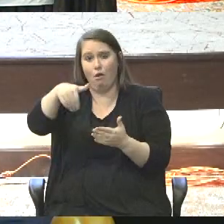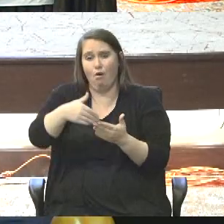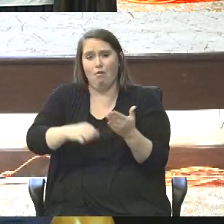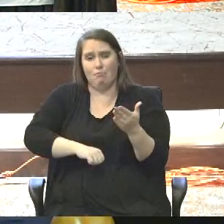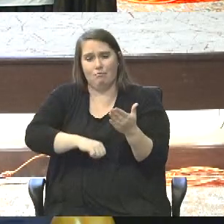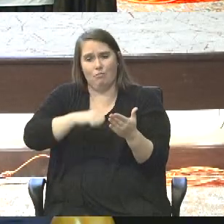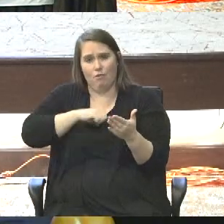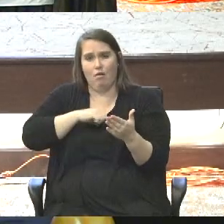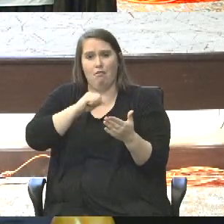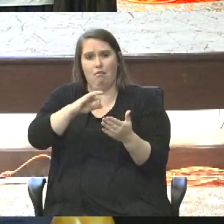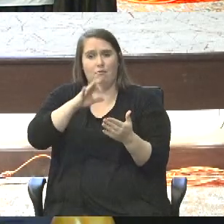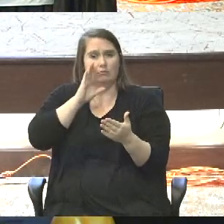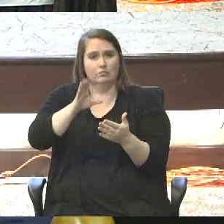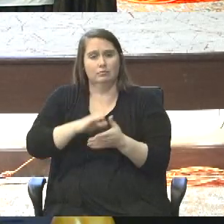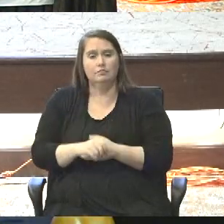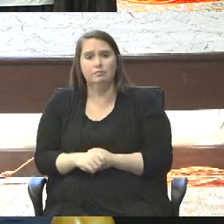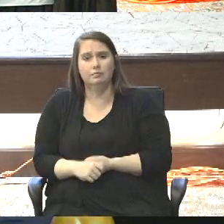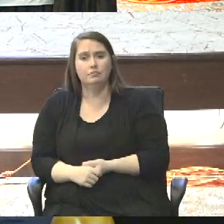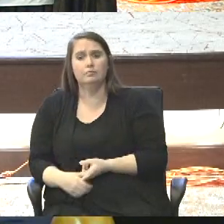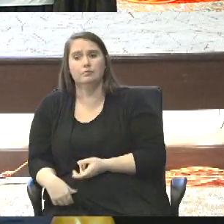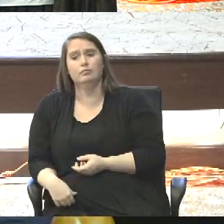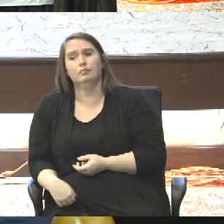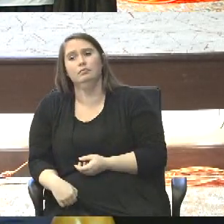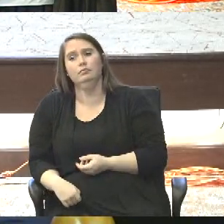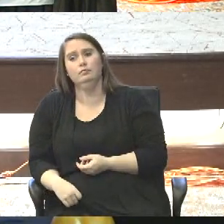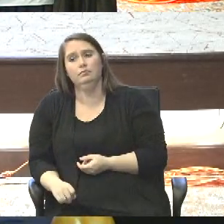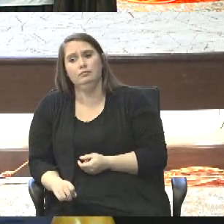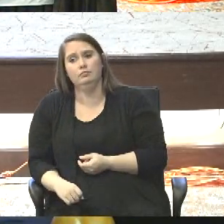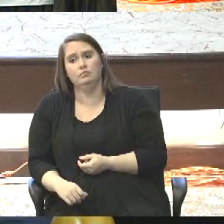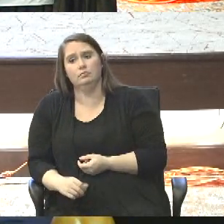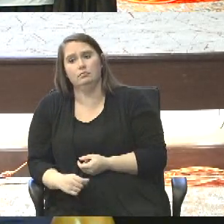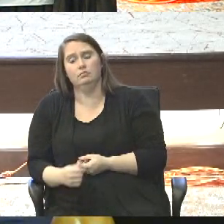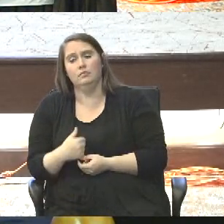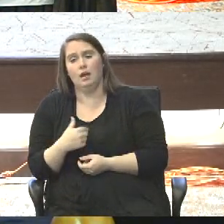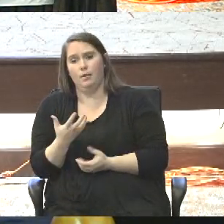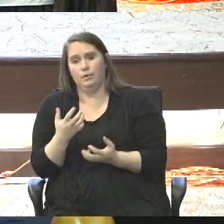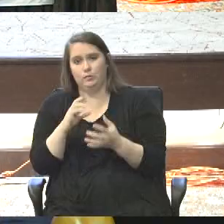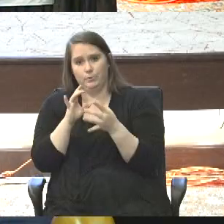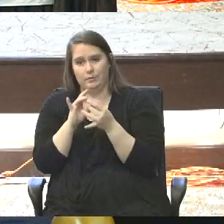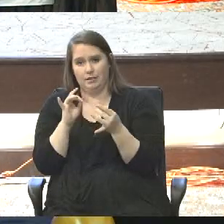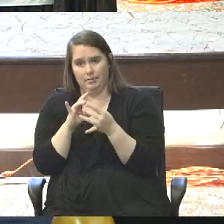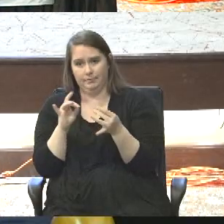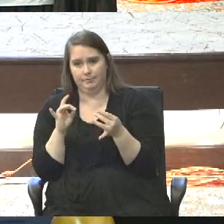of. And I did want to say,